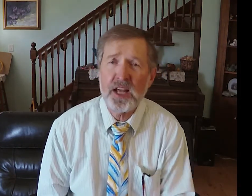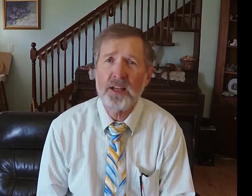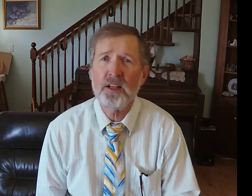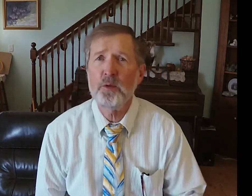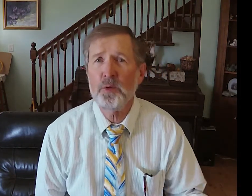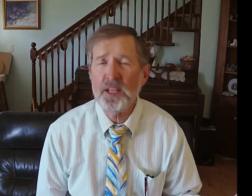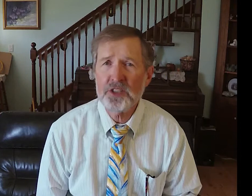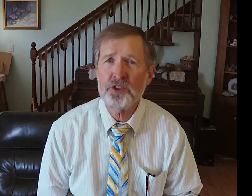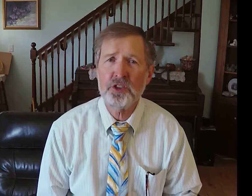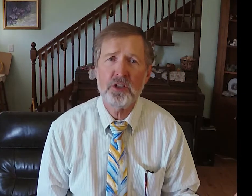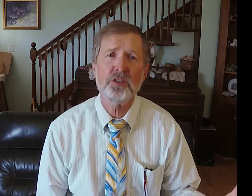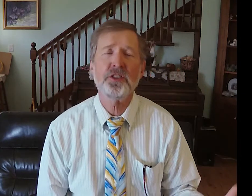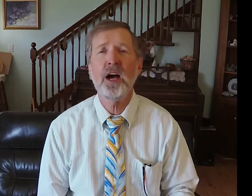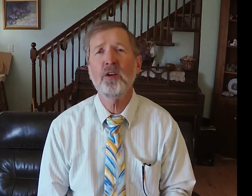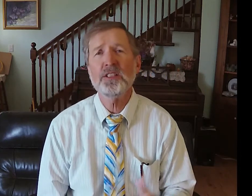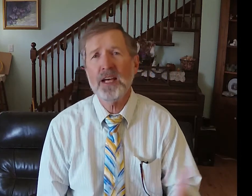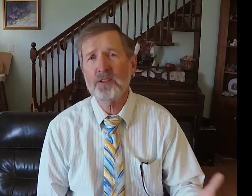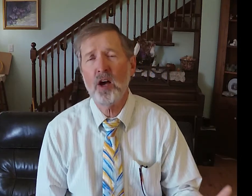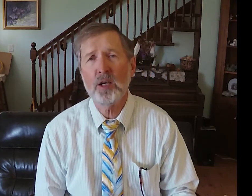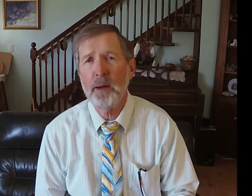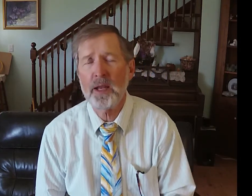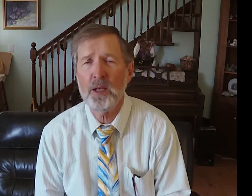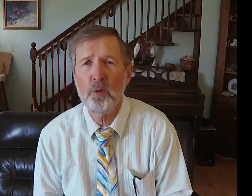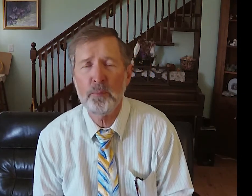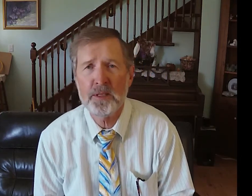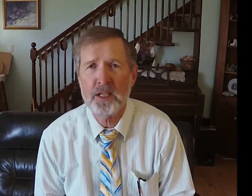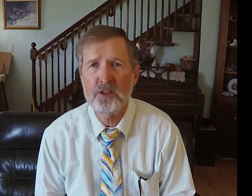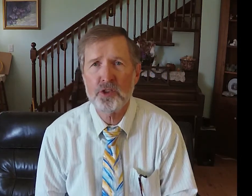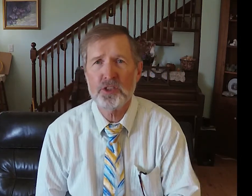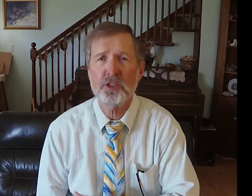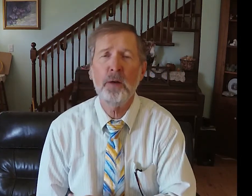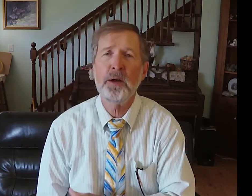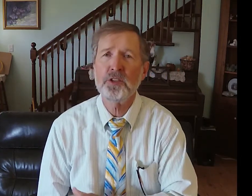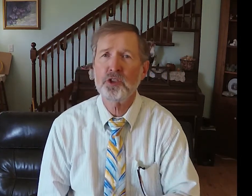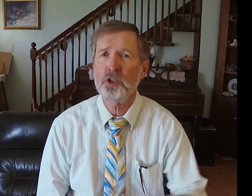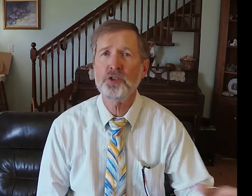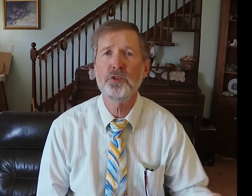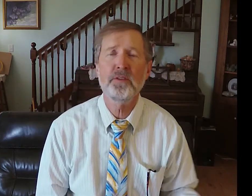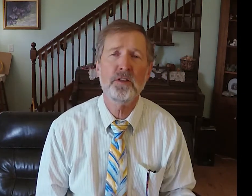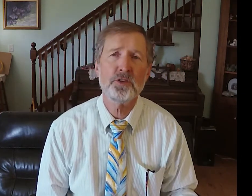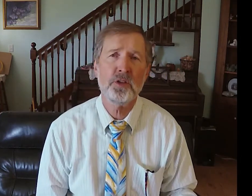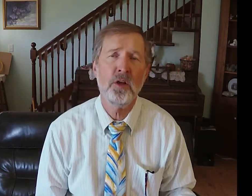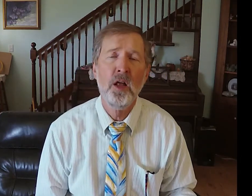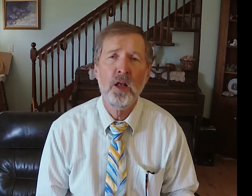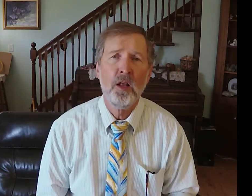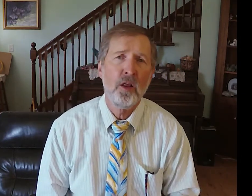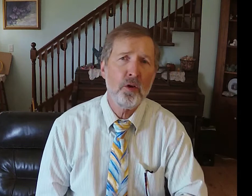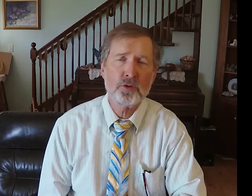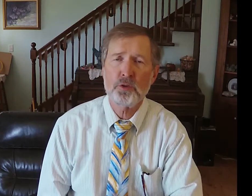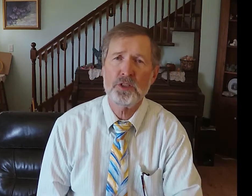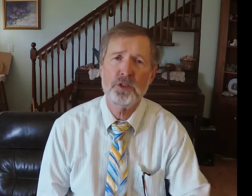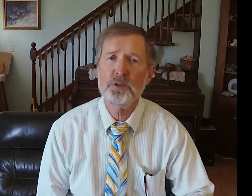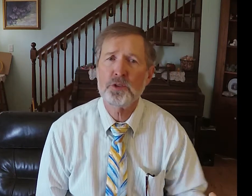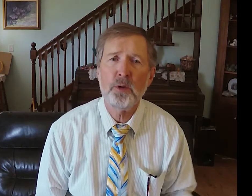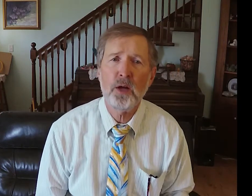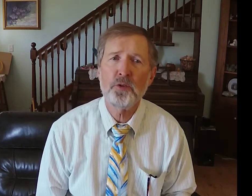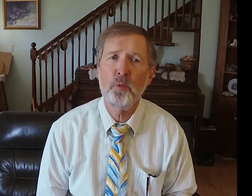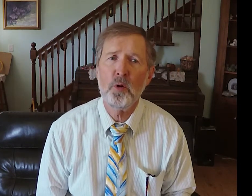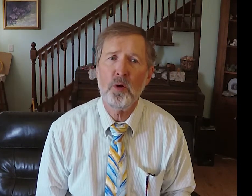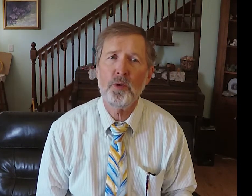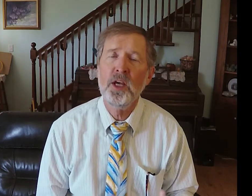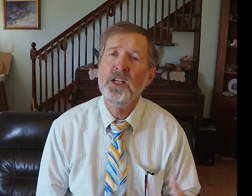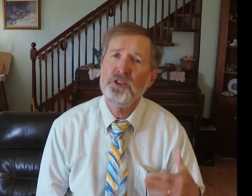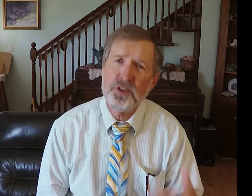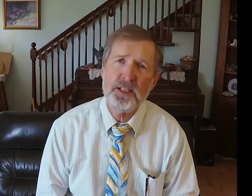Jesus is not done with his church. Now, he's not talking about any one particular church. He's talking about the church universal, those Christians throughout